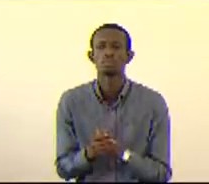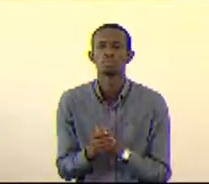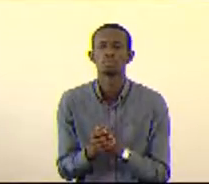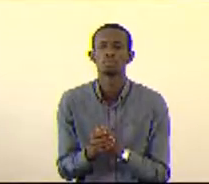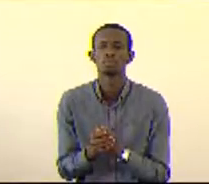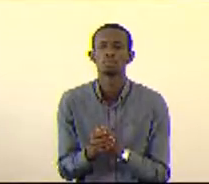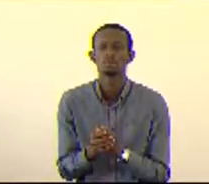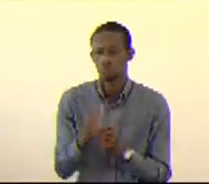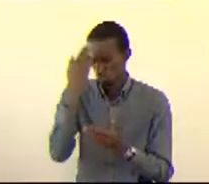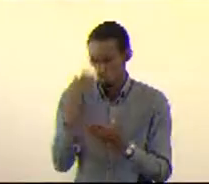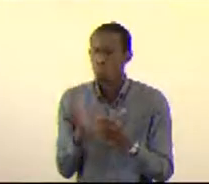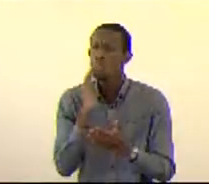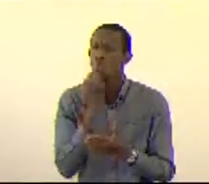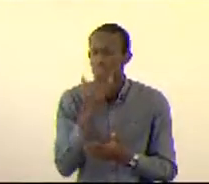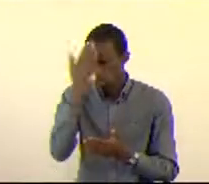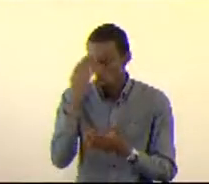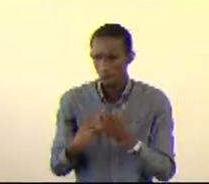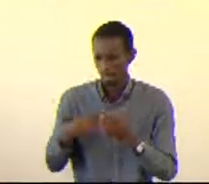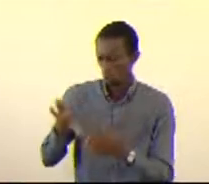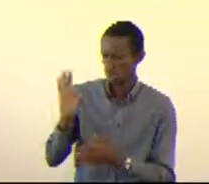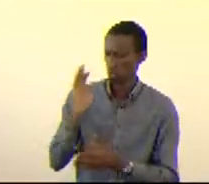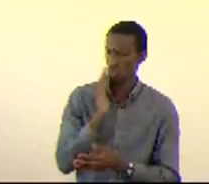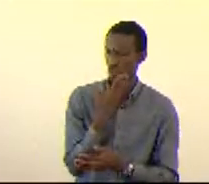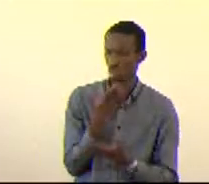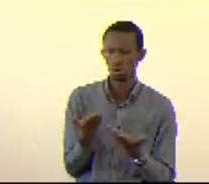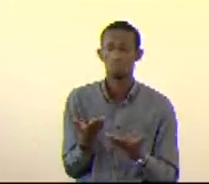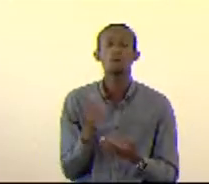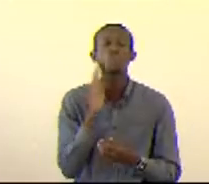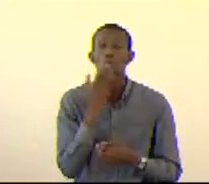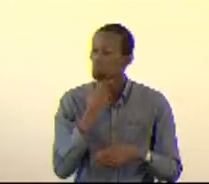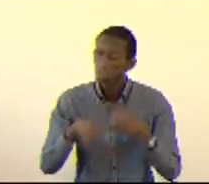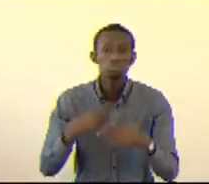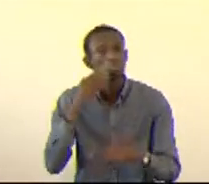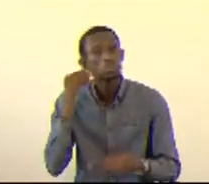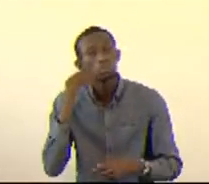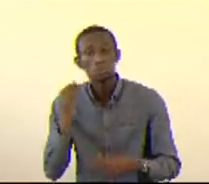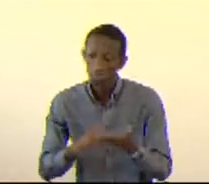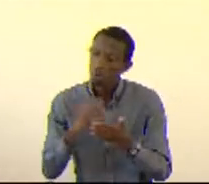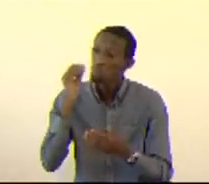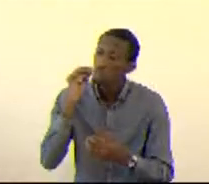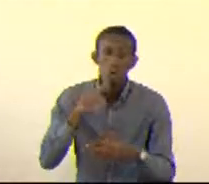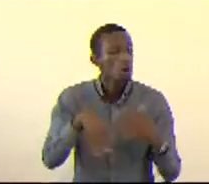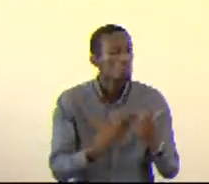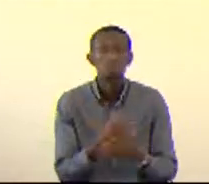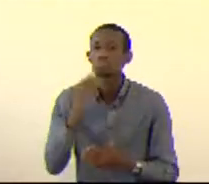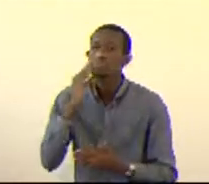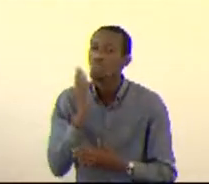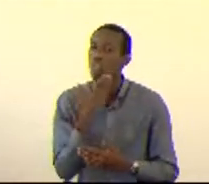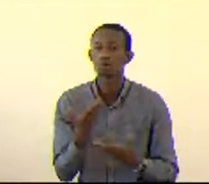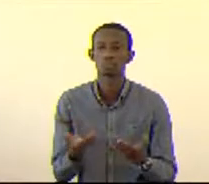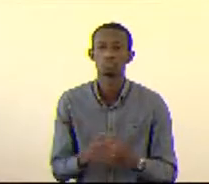water is a very common material that we use. All of us use water. And we have all seen water in all the three